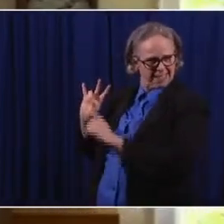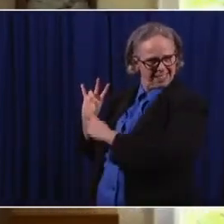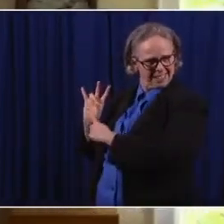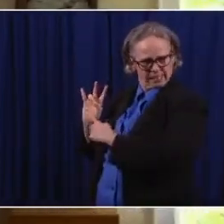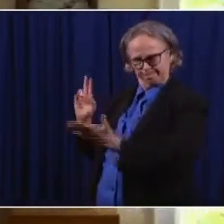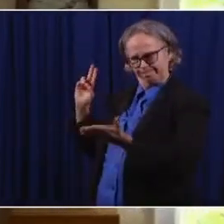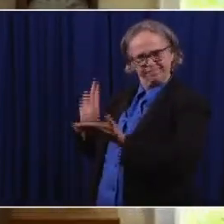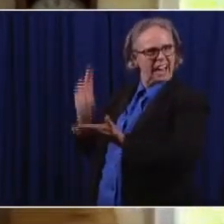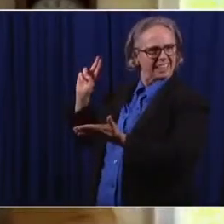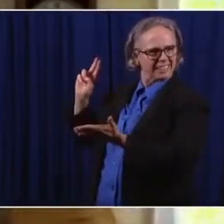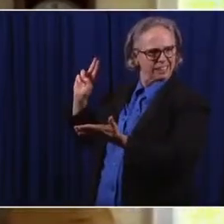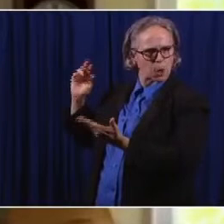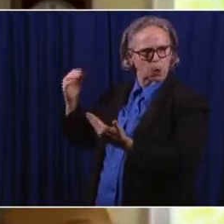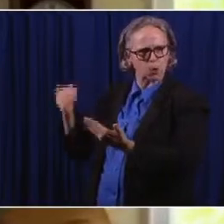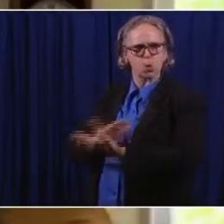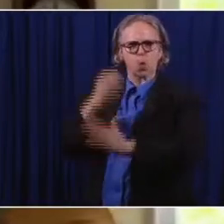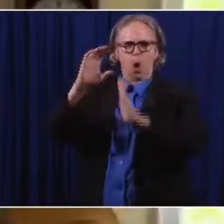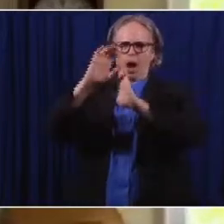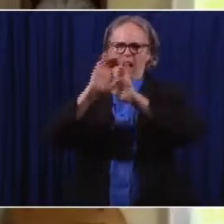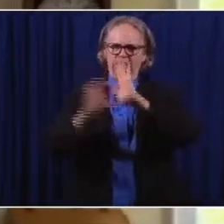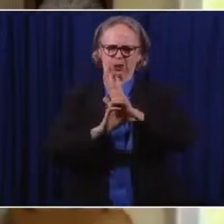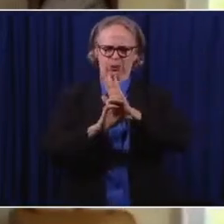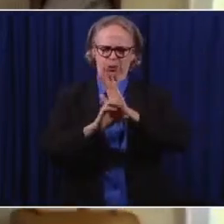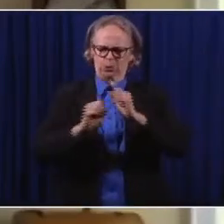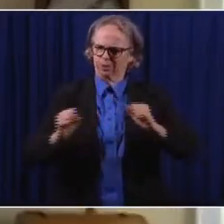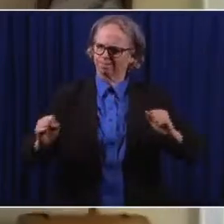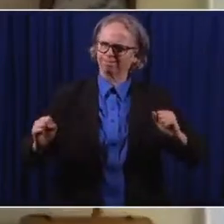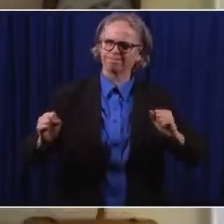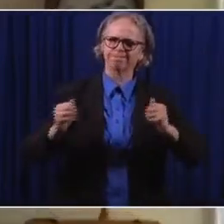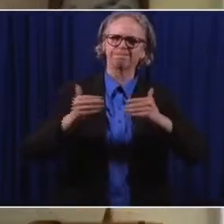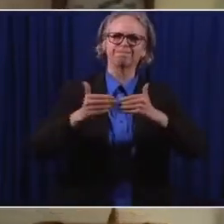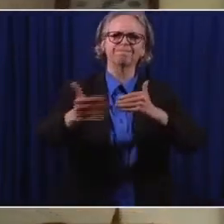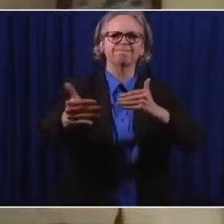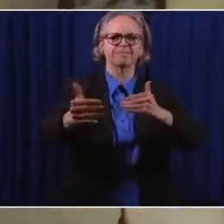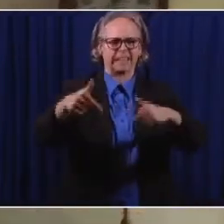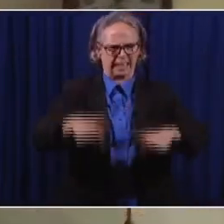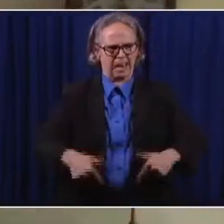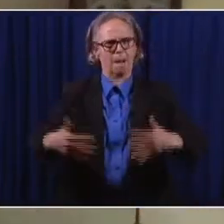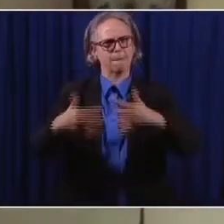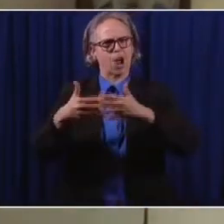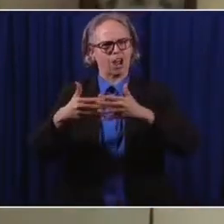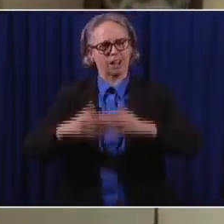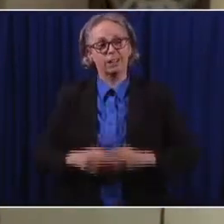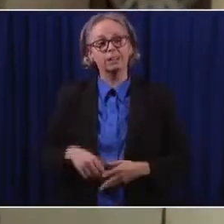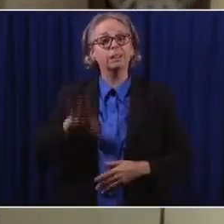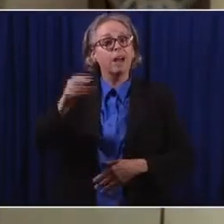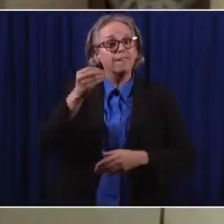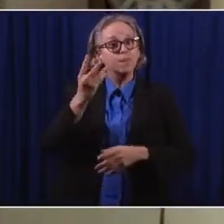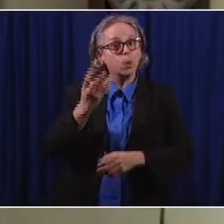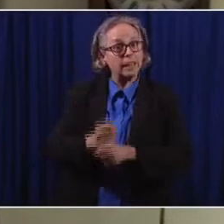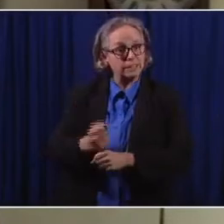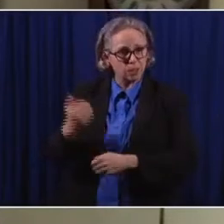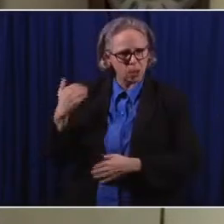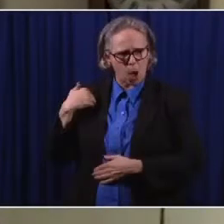It really was a miracle. There's a book that I read a number of years ago. I think it's called Miracle at